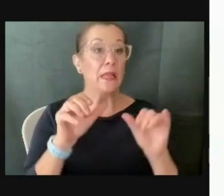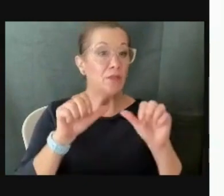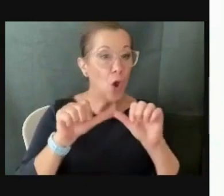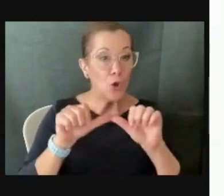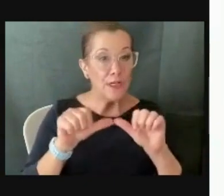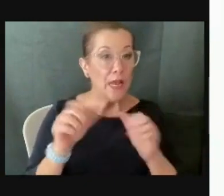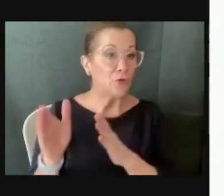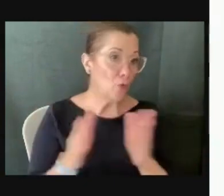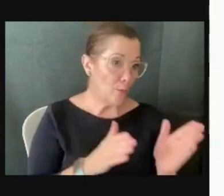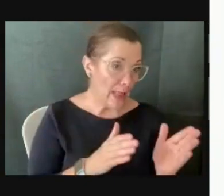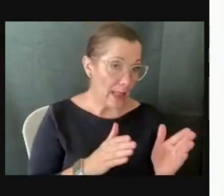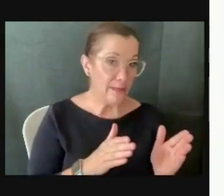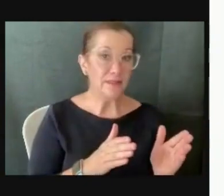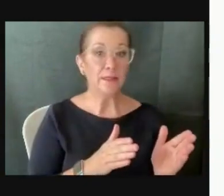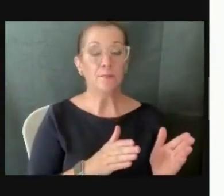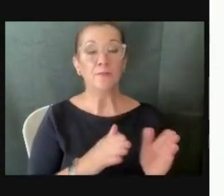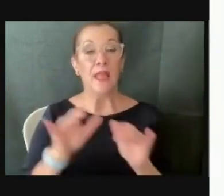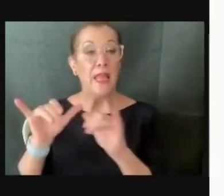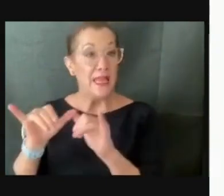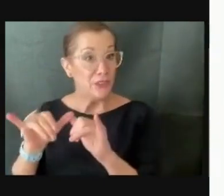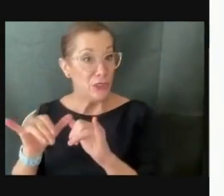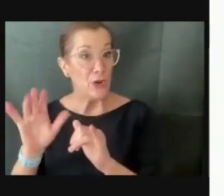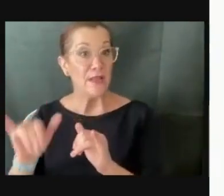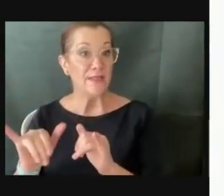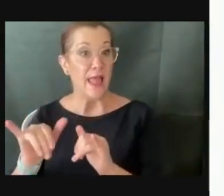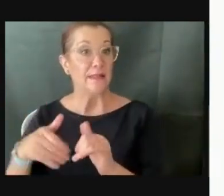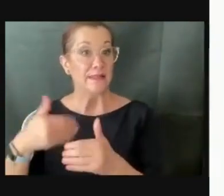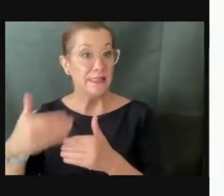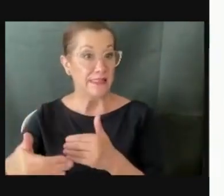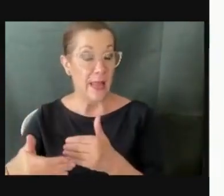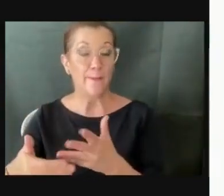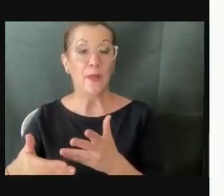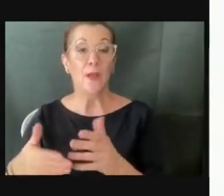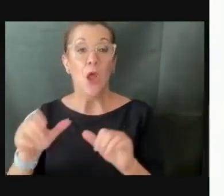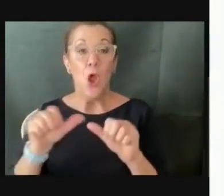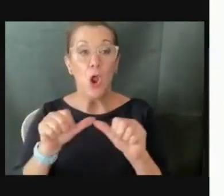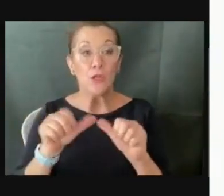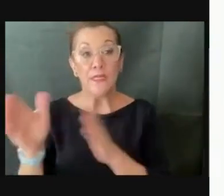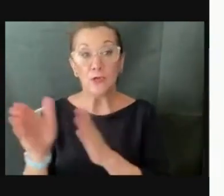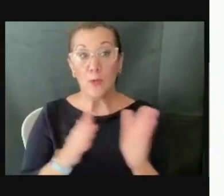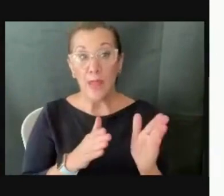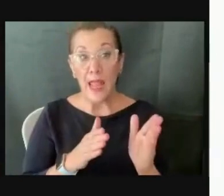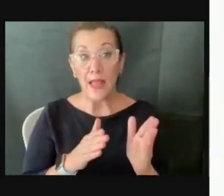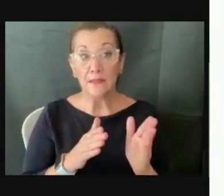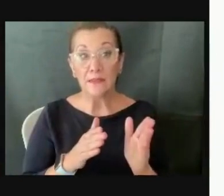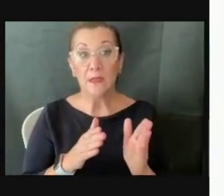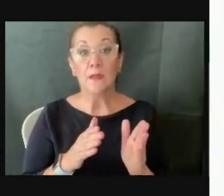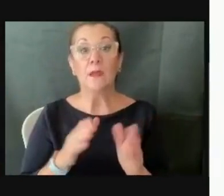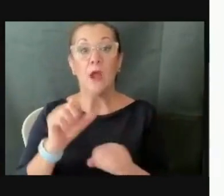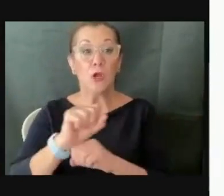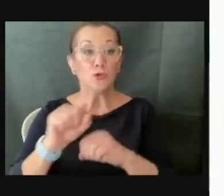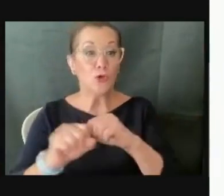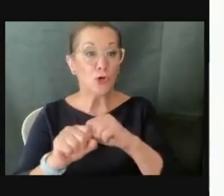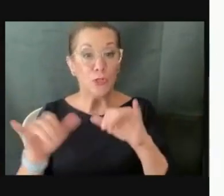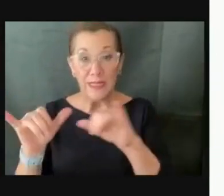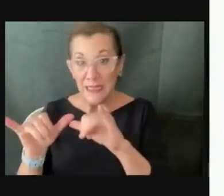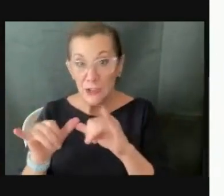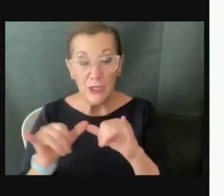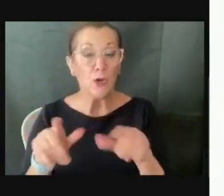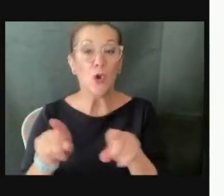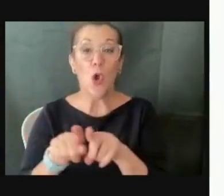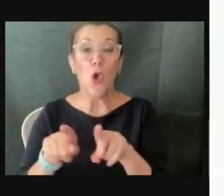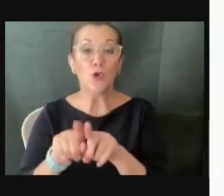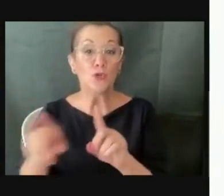plans. Engineering will be the step where the architectural plans are structurally engineered, and also